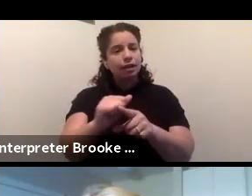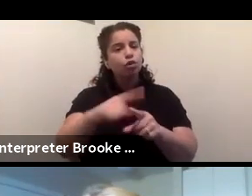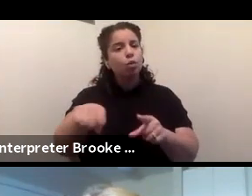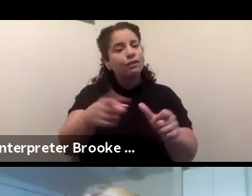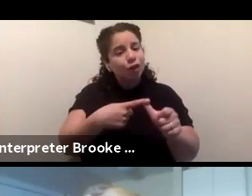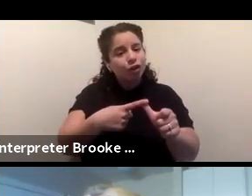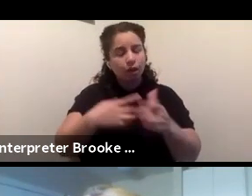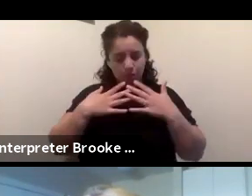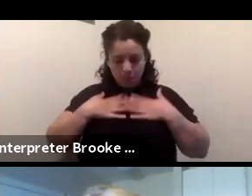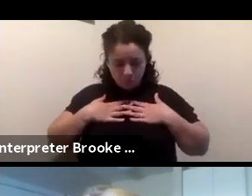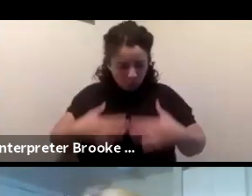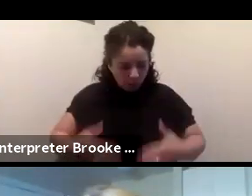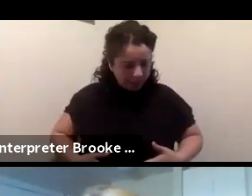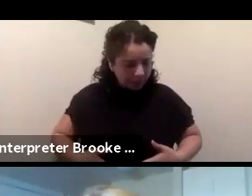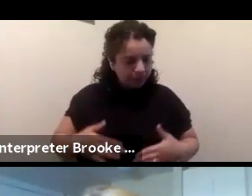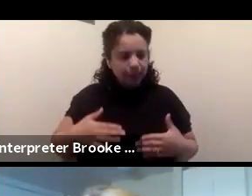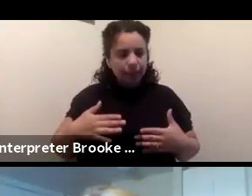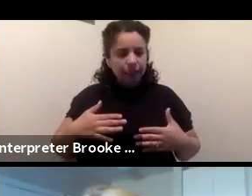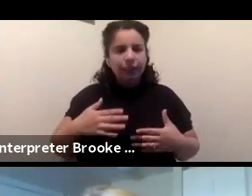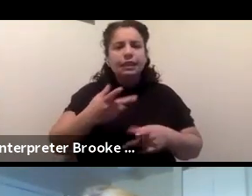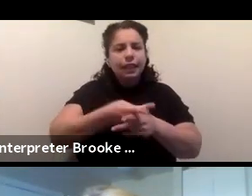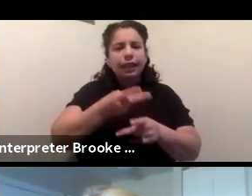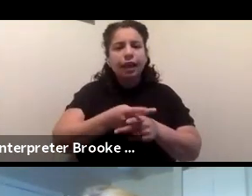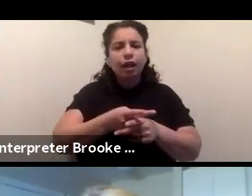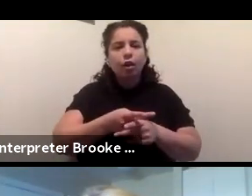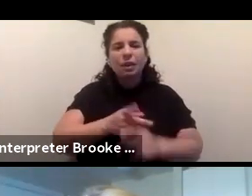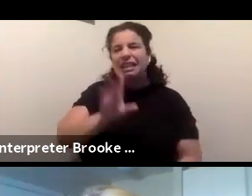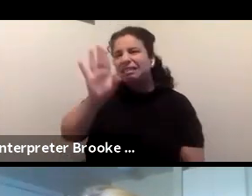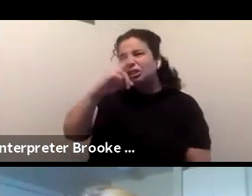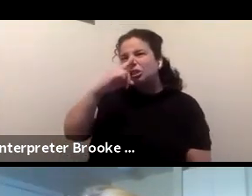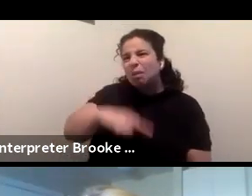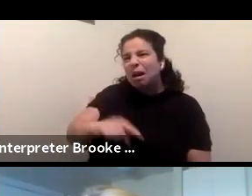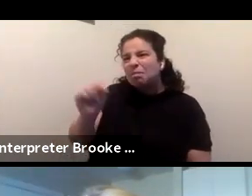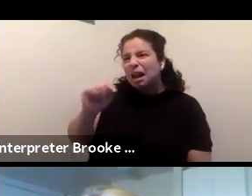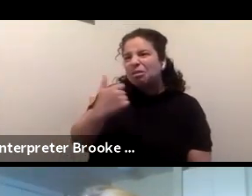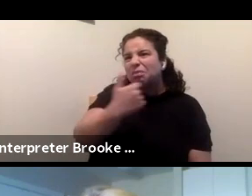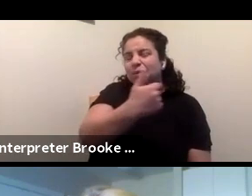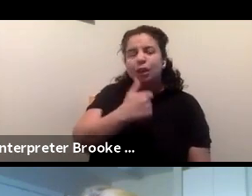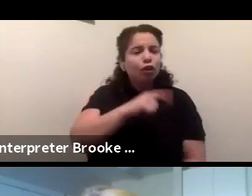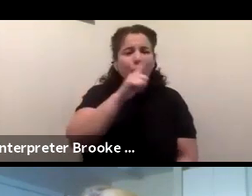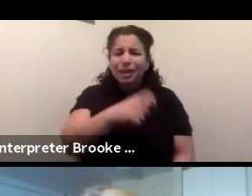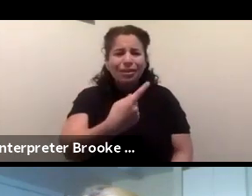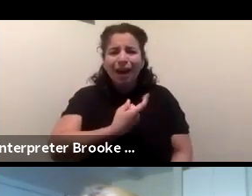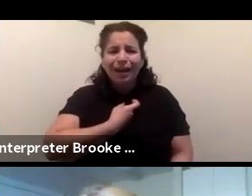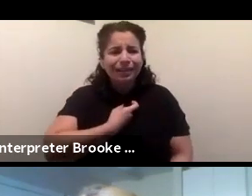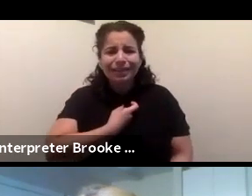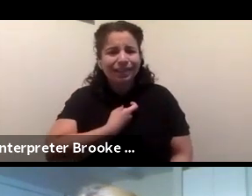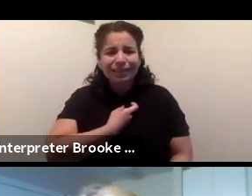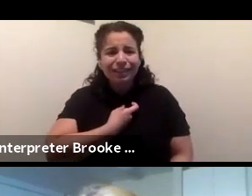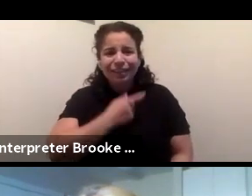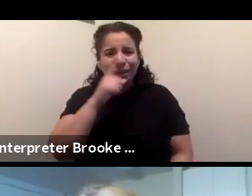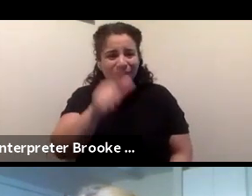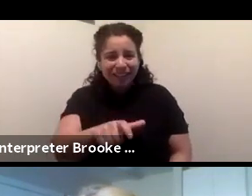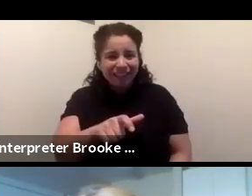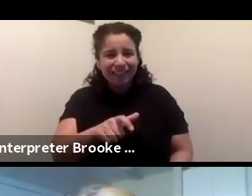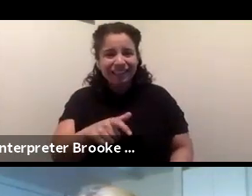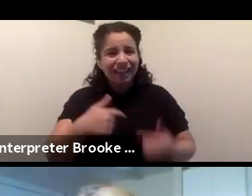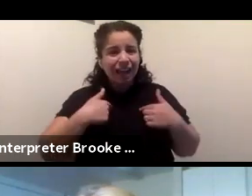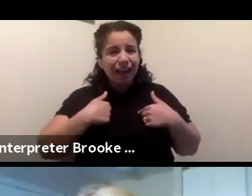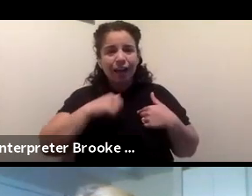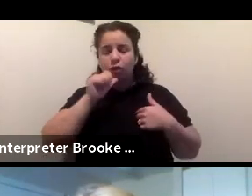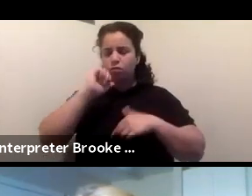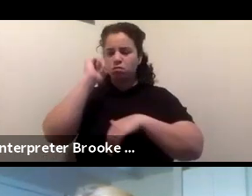you don't have to ask me for permission to leave the meeting space to take care of your human body. That's, why would I do? I don't create